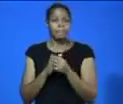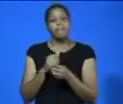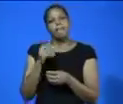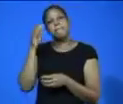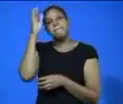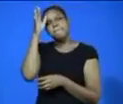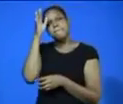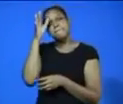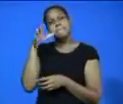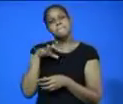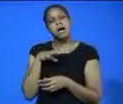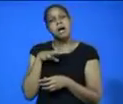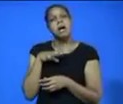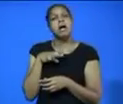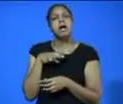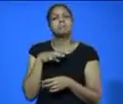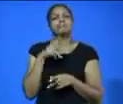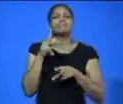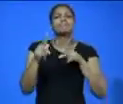Mankind,